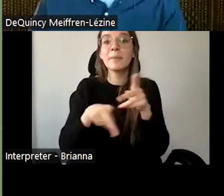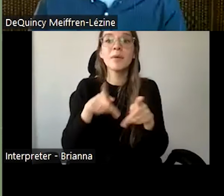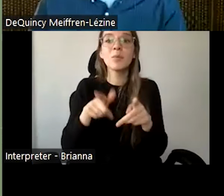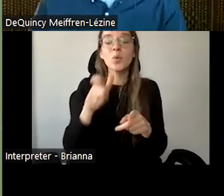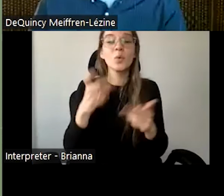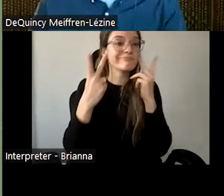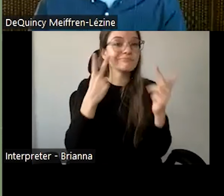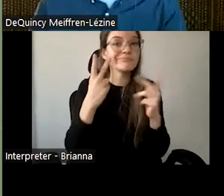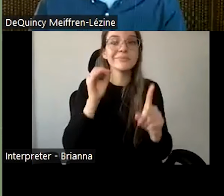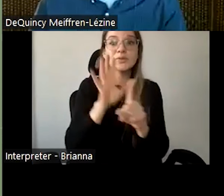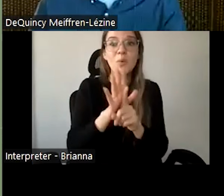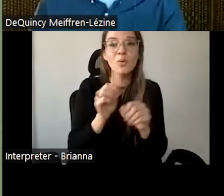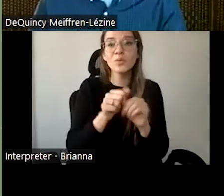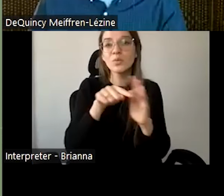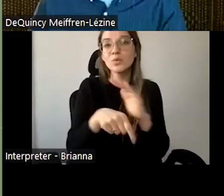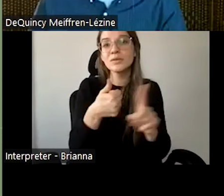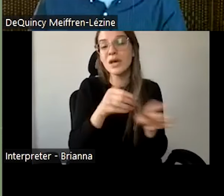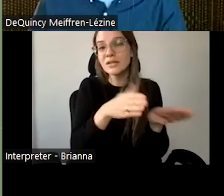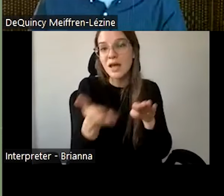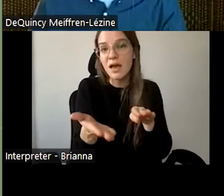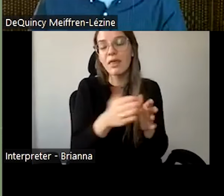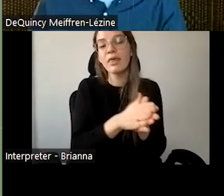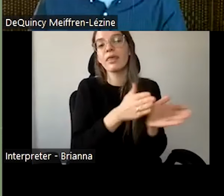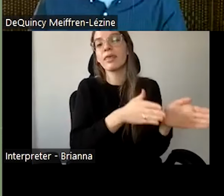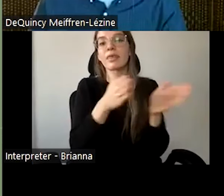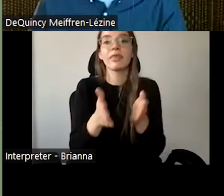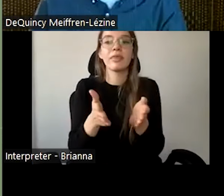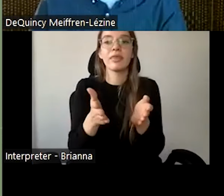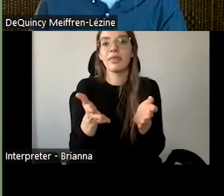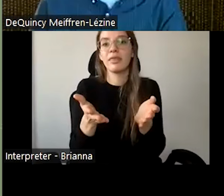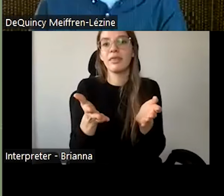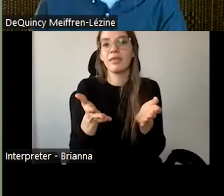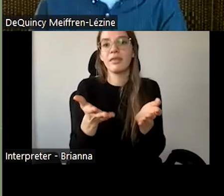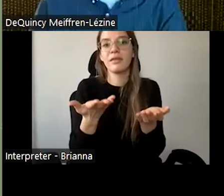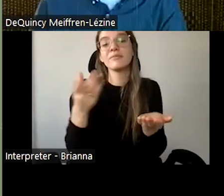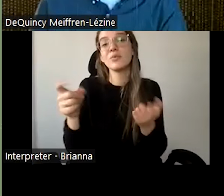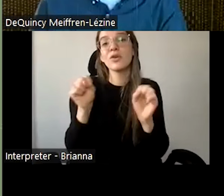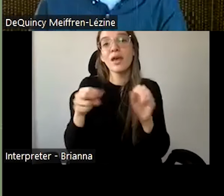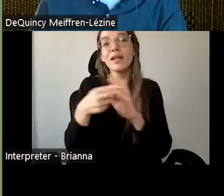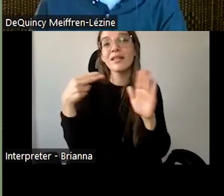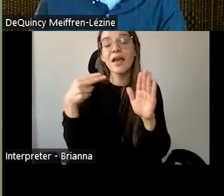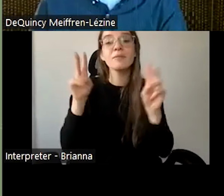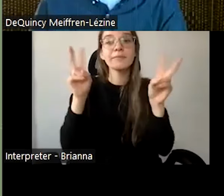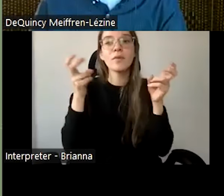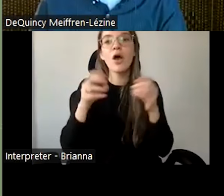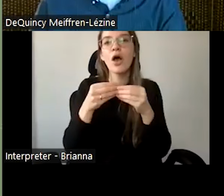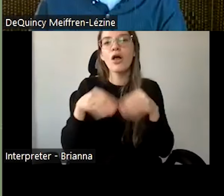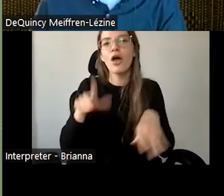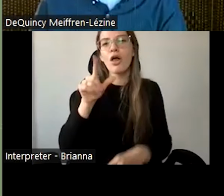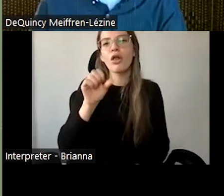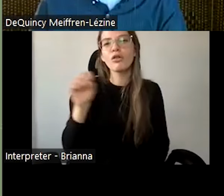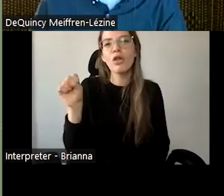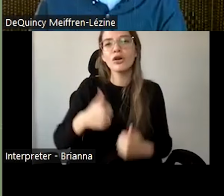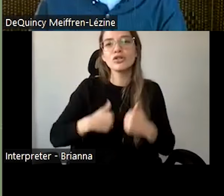exposed to the suicide death, whether you can label them as loss survivors or people bereaved